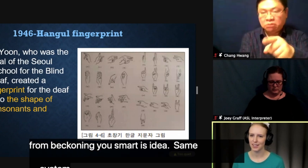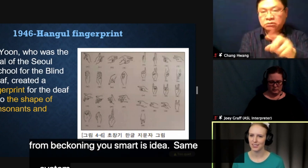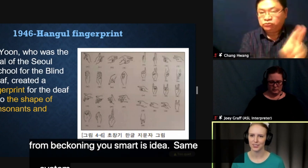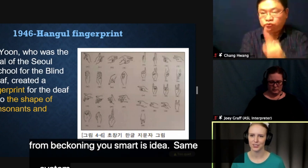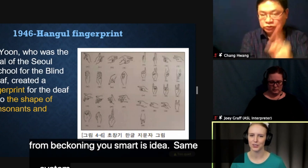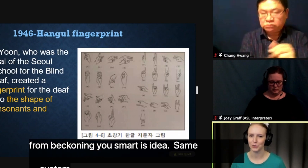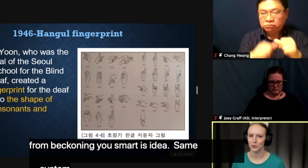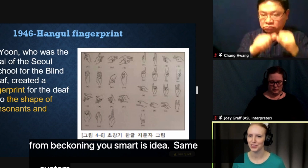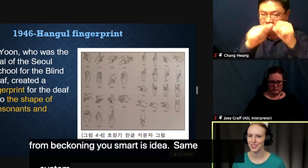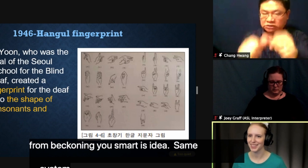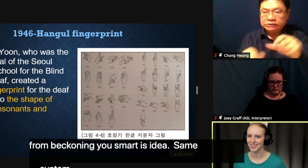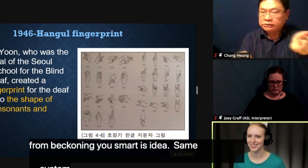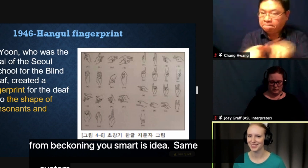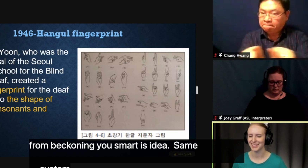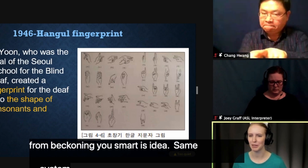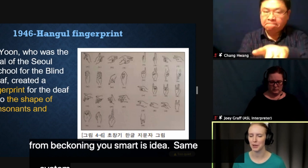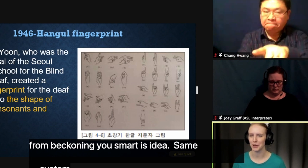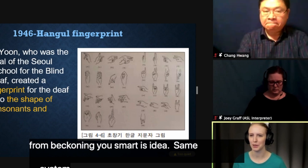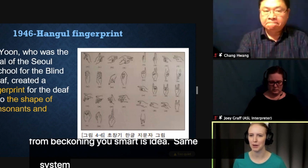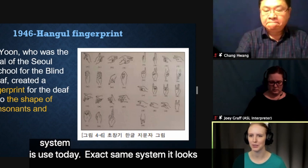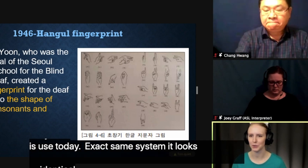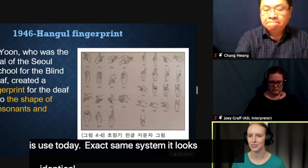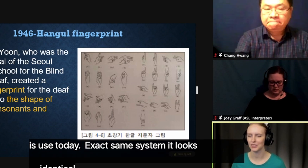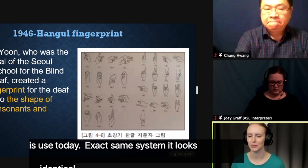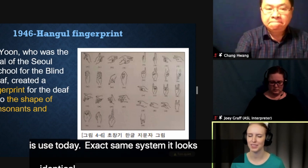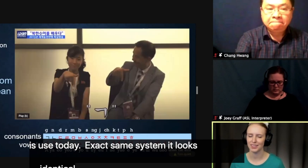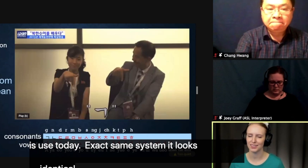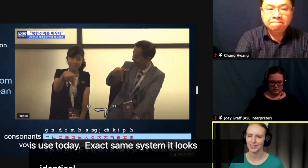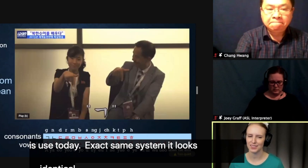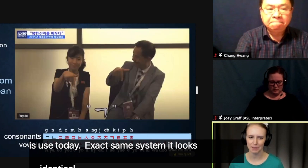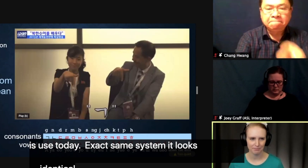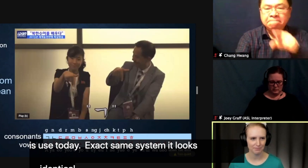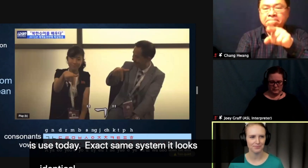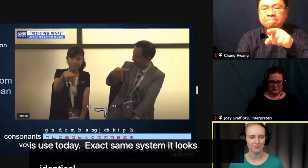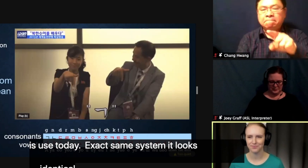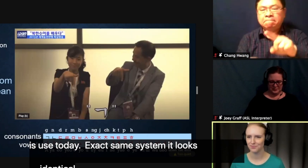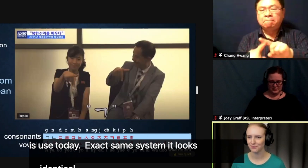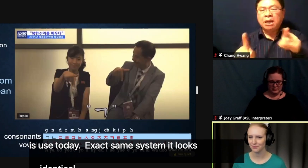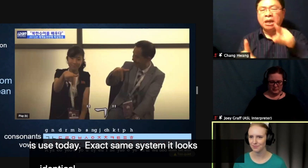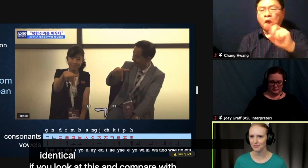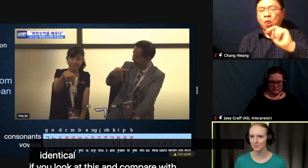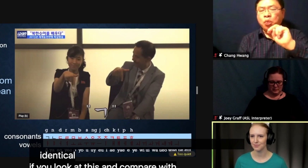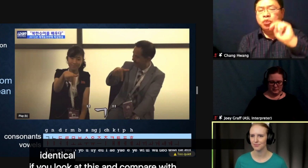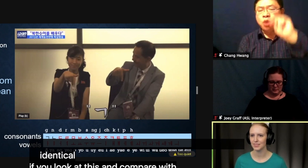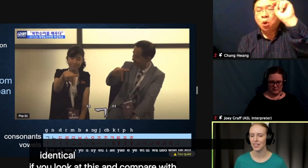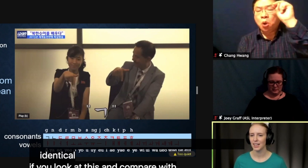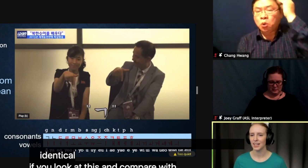same system, it looks identical. So if you were to look at this and compare it with modern sources, you would see that it looks the same.